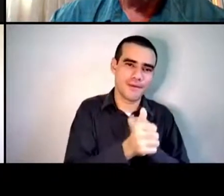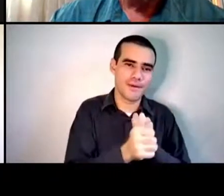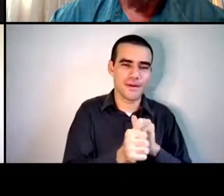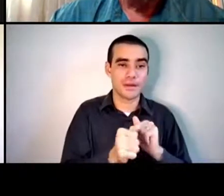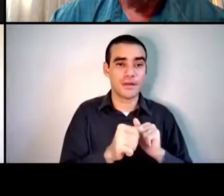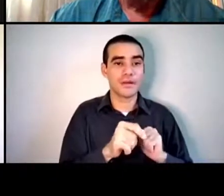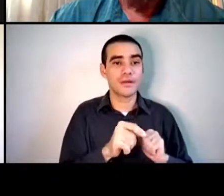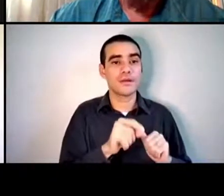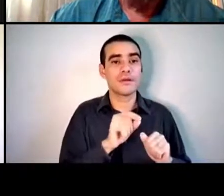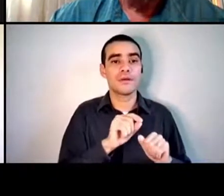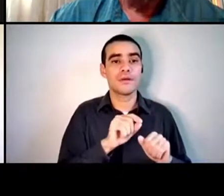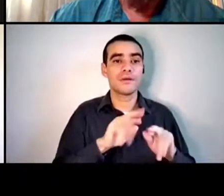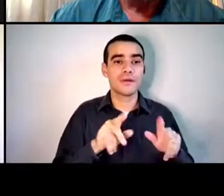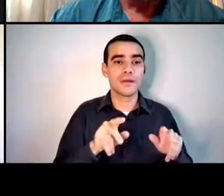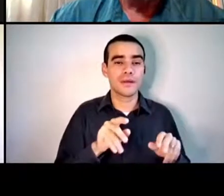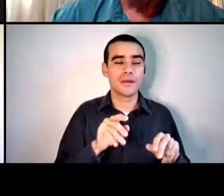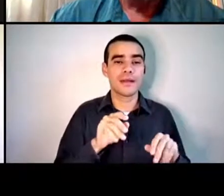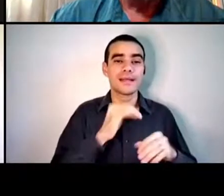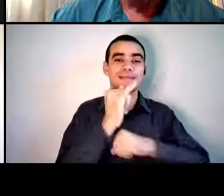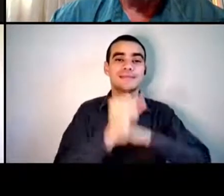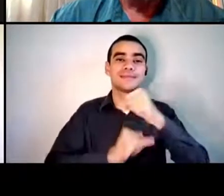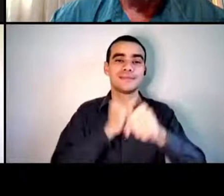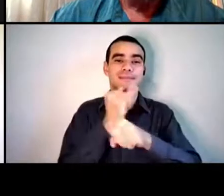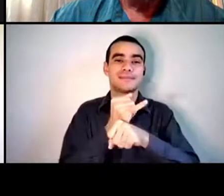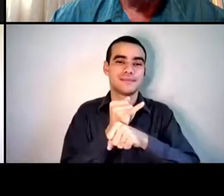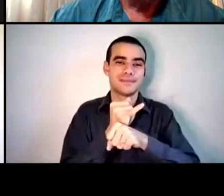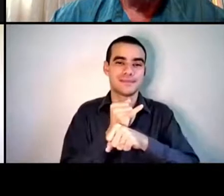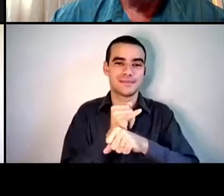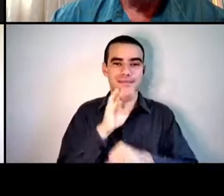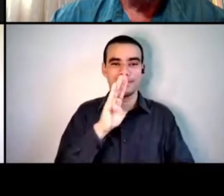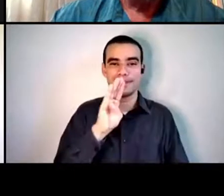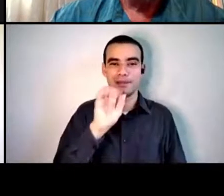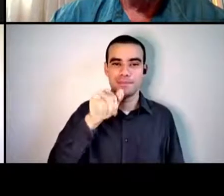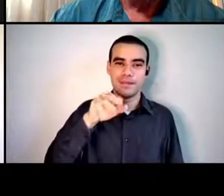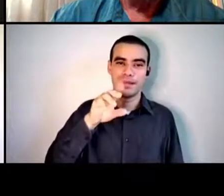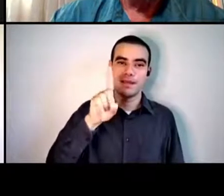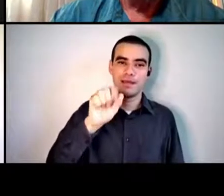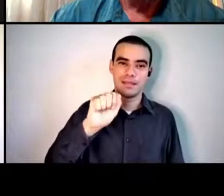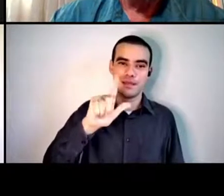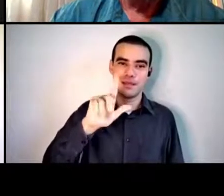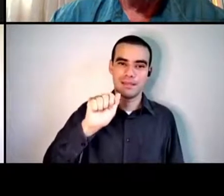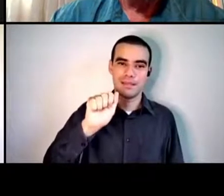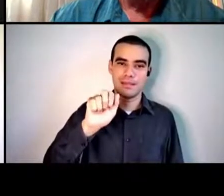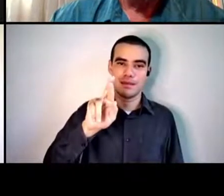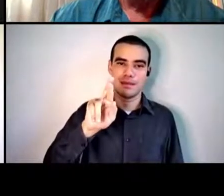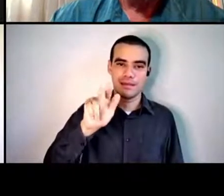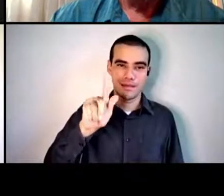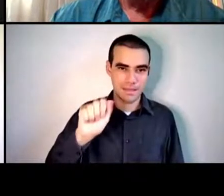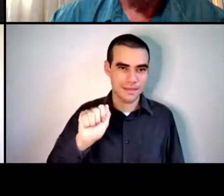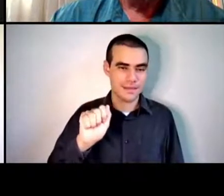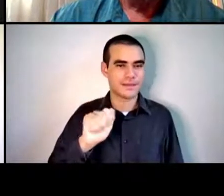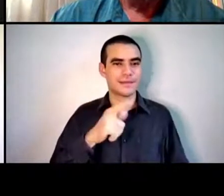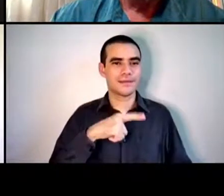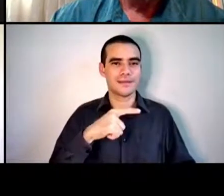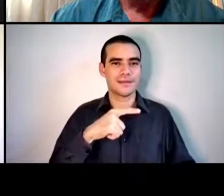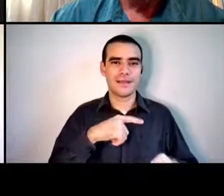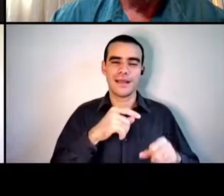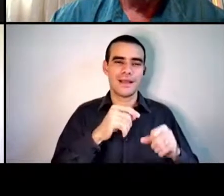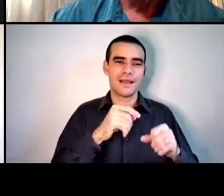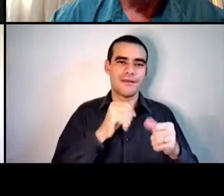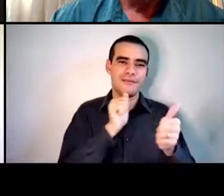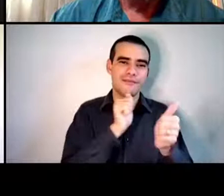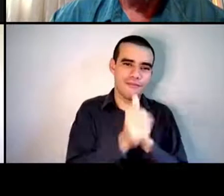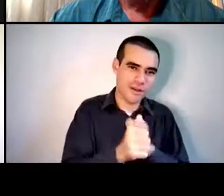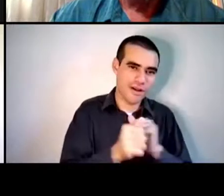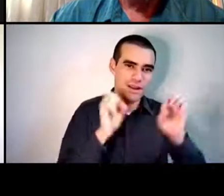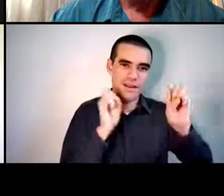to be education, sport, but the answer was broadband. Because it opens the world,